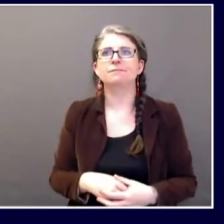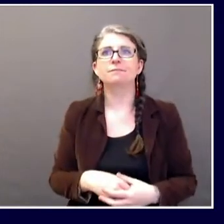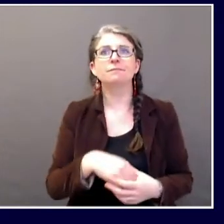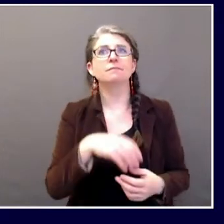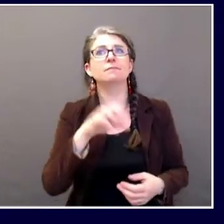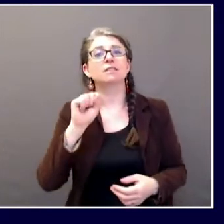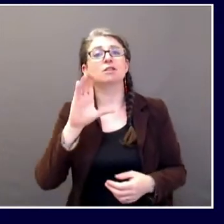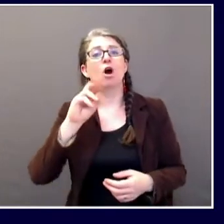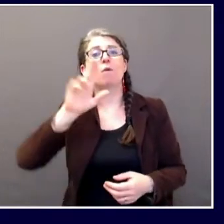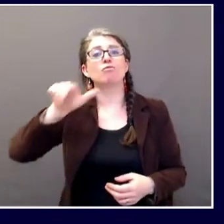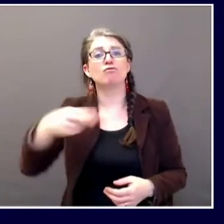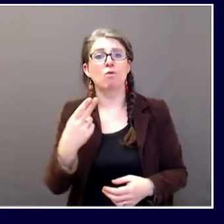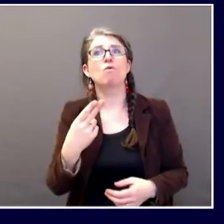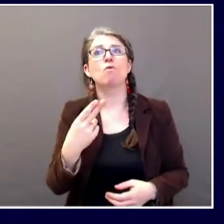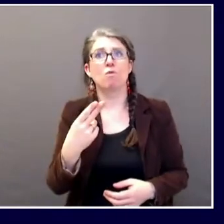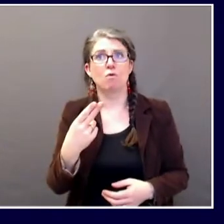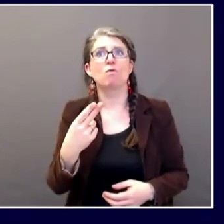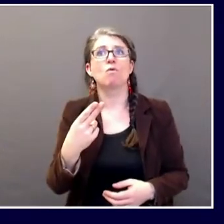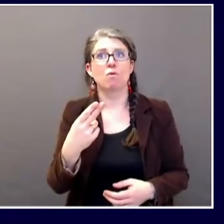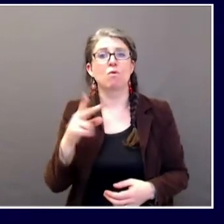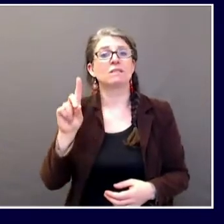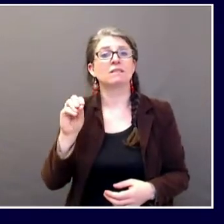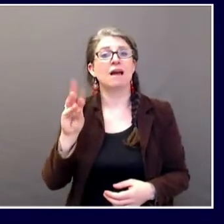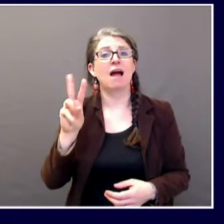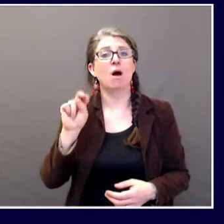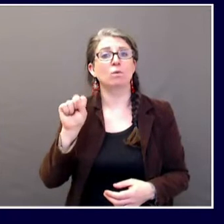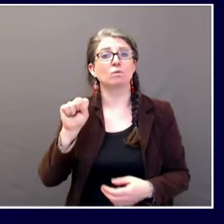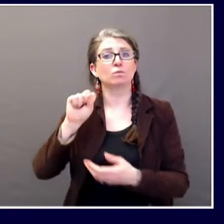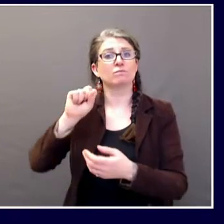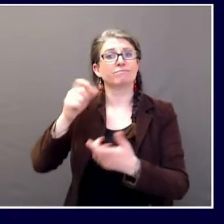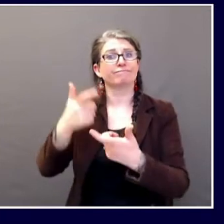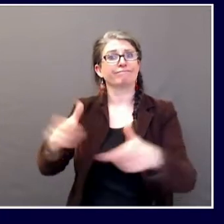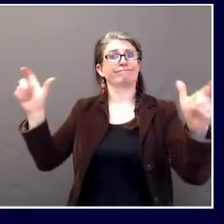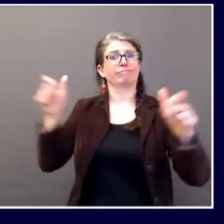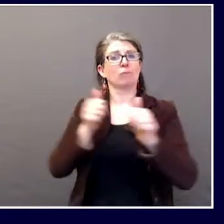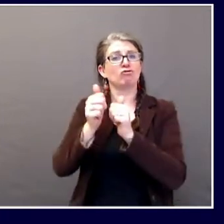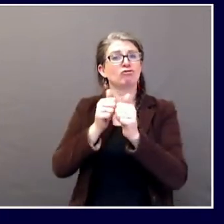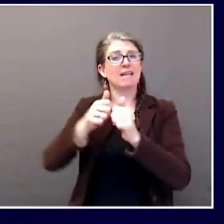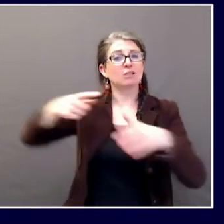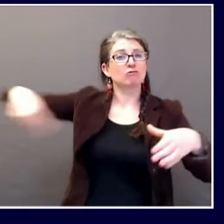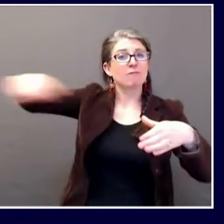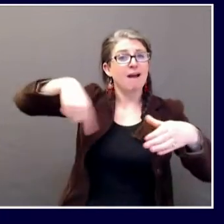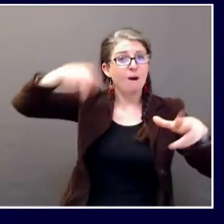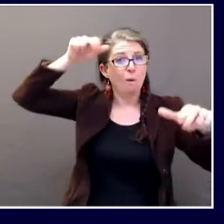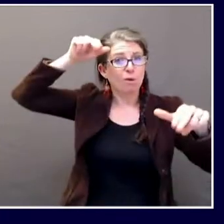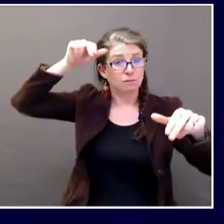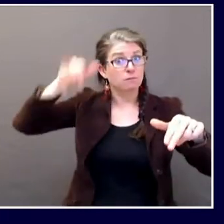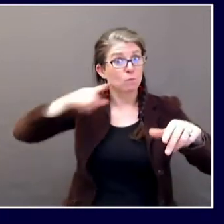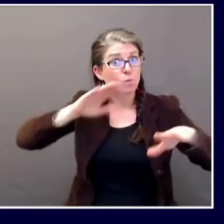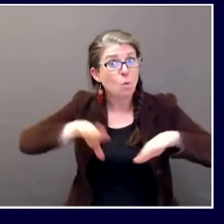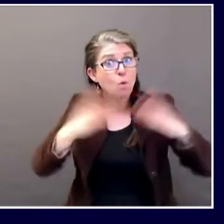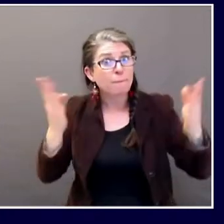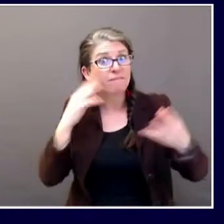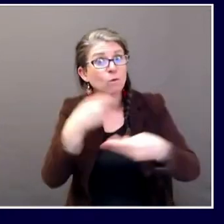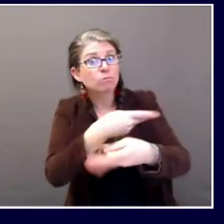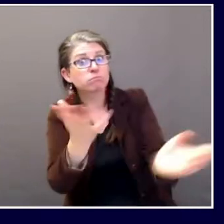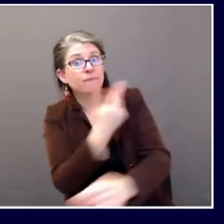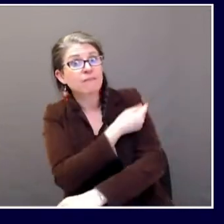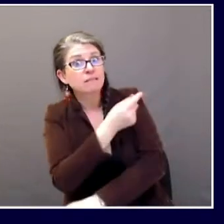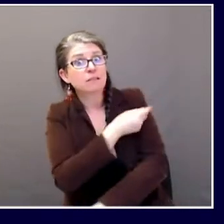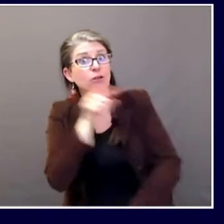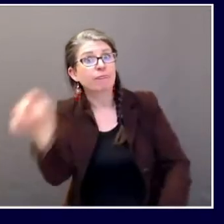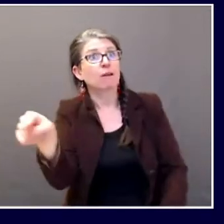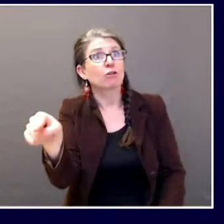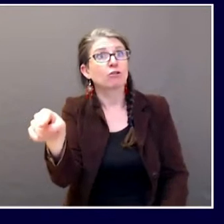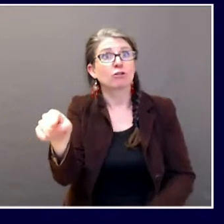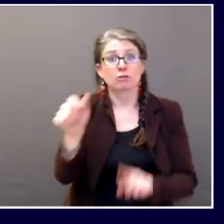right? That is correct. That is correct. Good to know that. All right, thank you for that. Yep. Thanks, Patrick. Let me turn it over to Patty